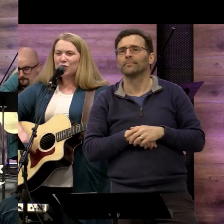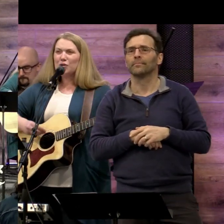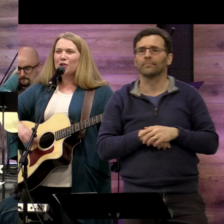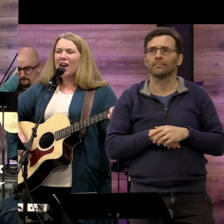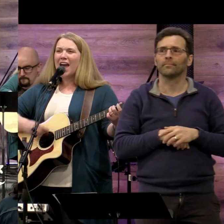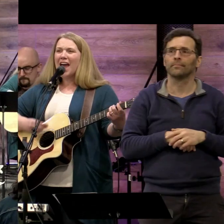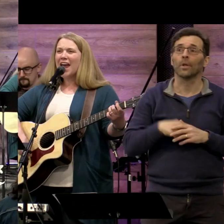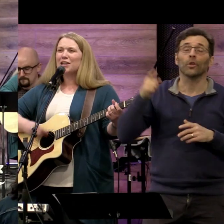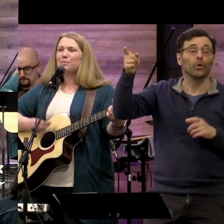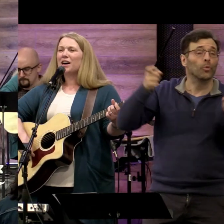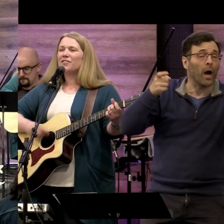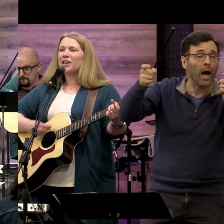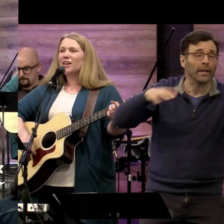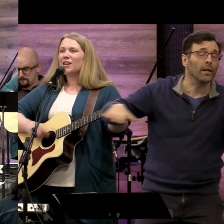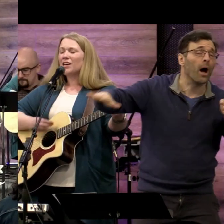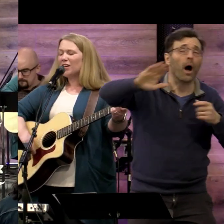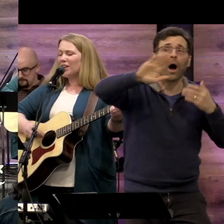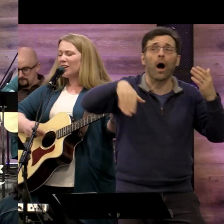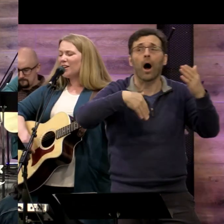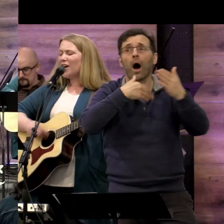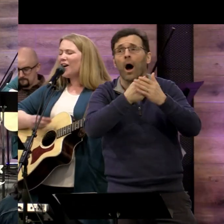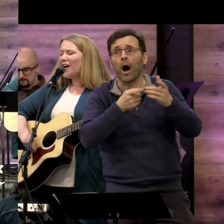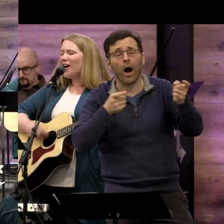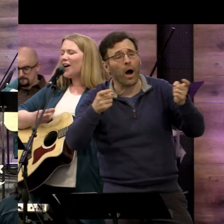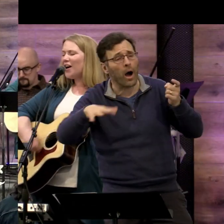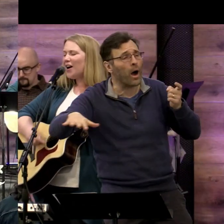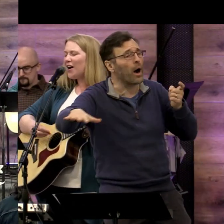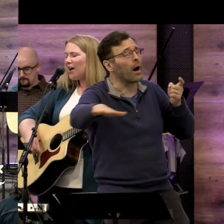all. You reign above it all.